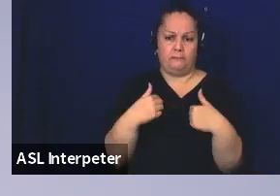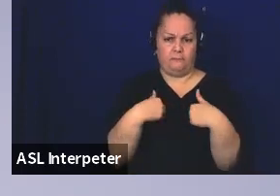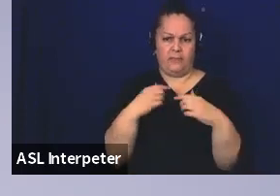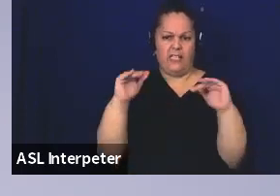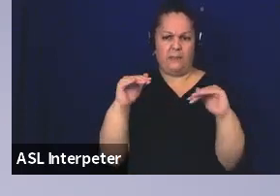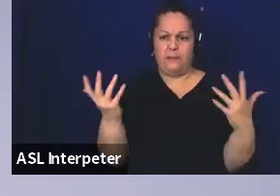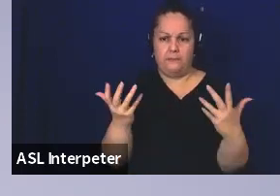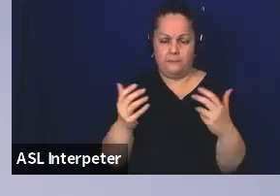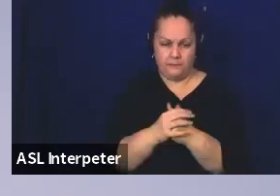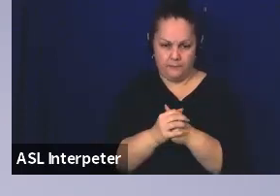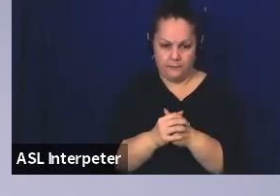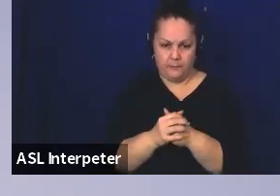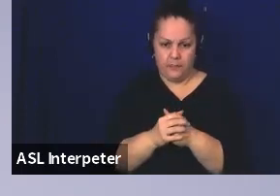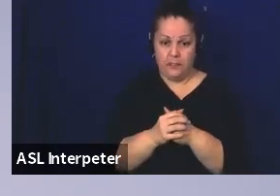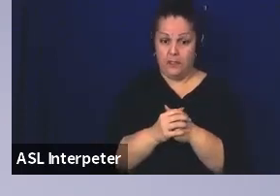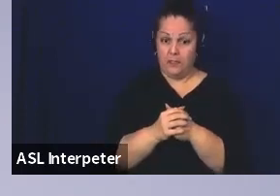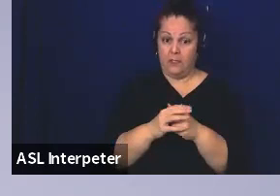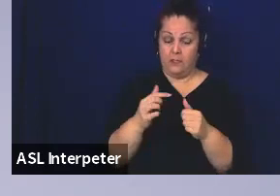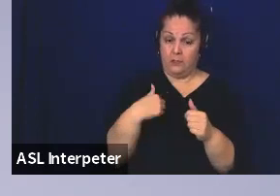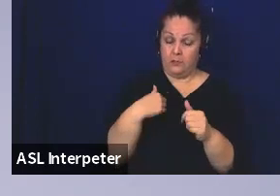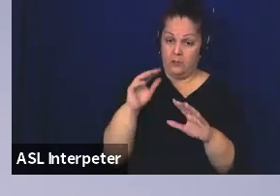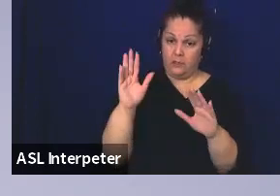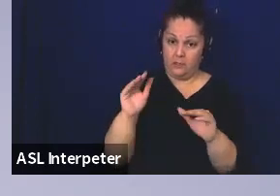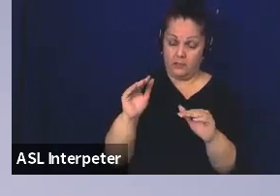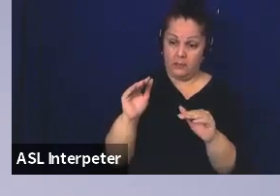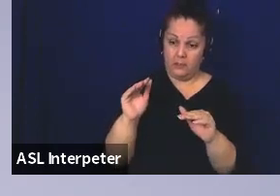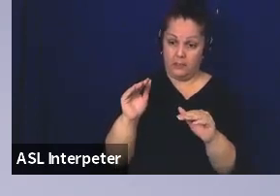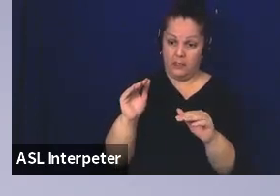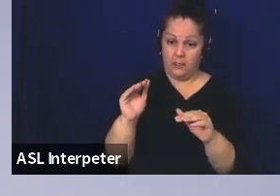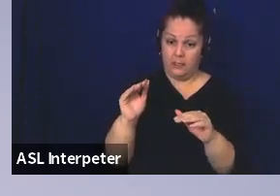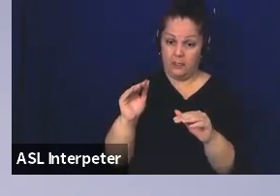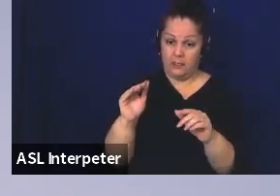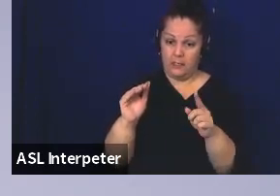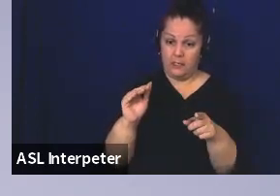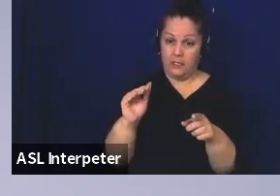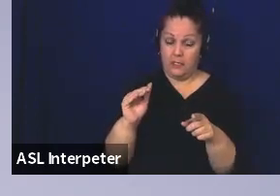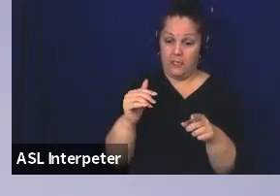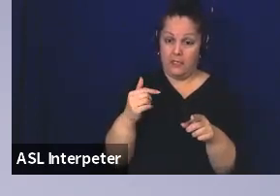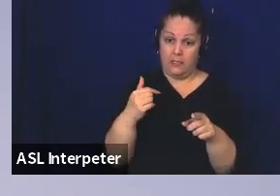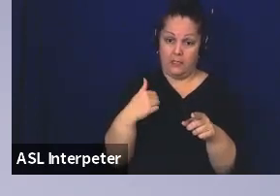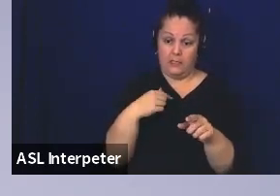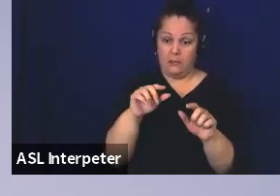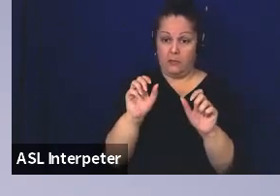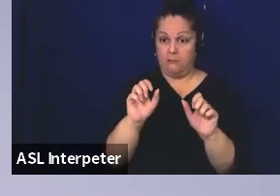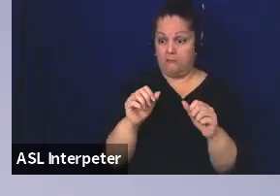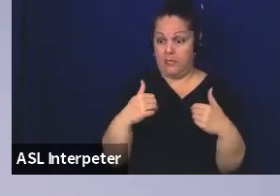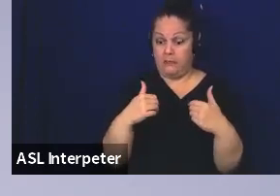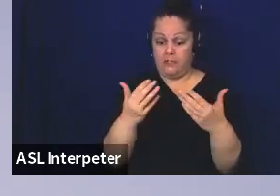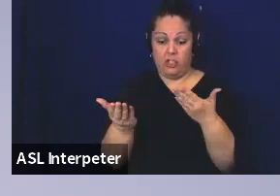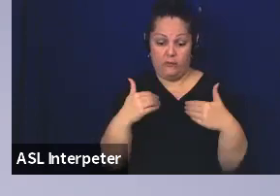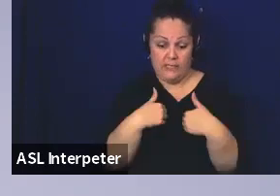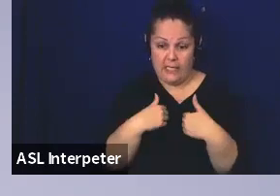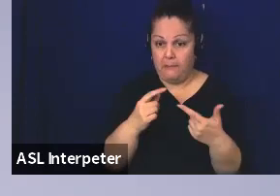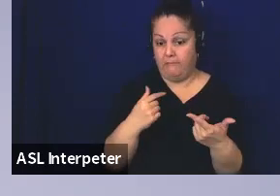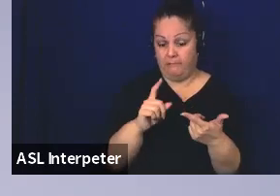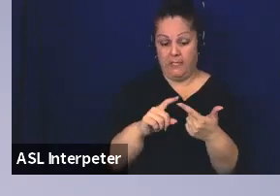expect? Should the stakeholder be expecting that they will potentially have service animals? Do they have children? How